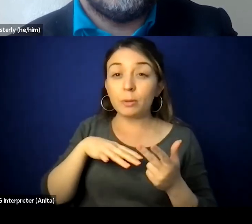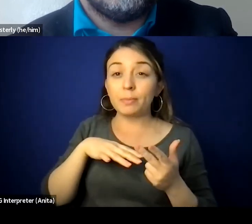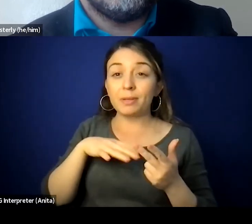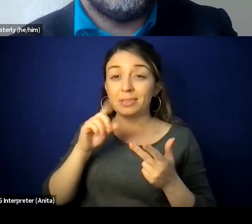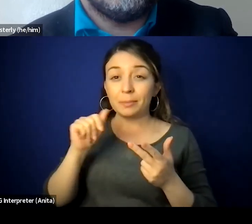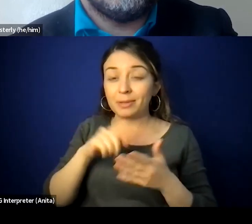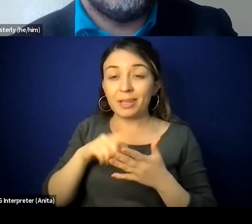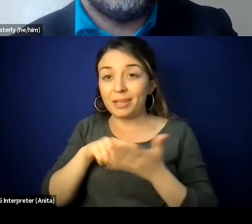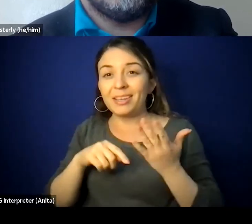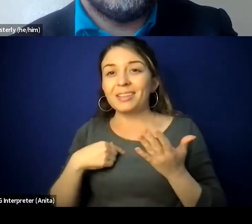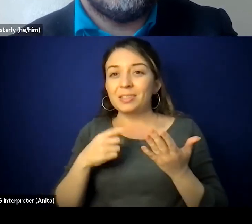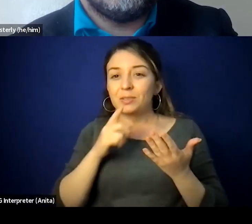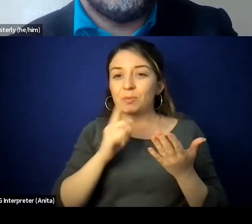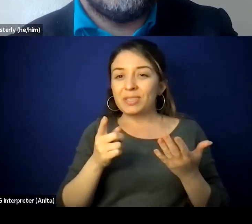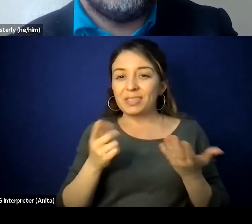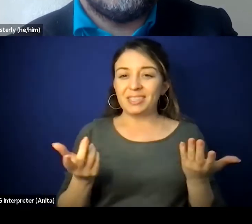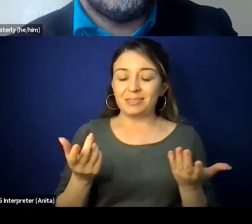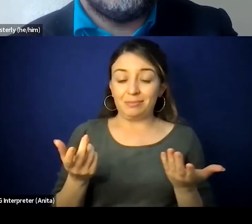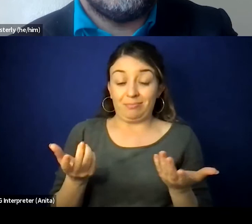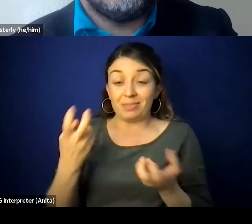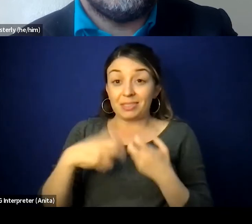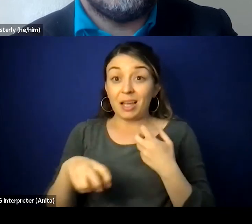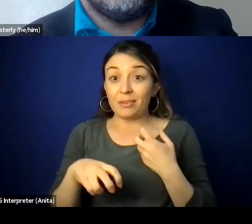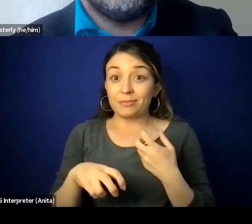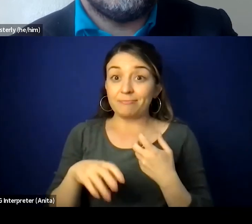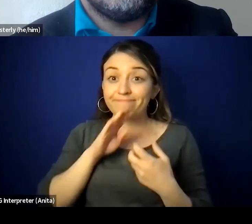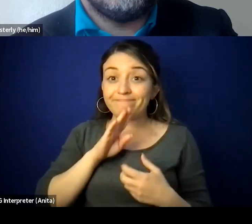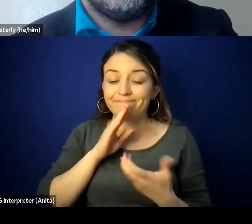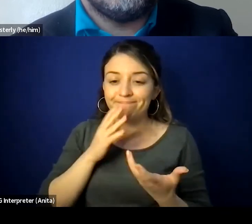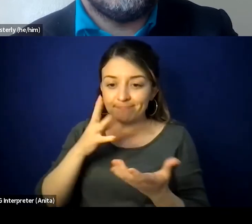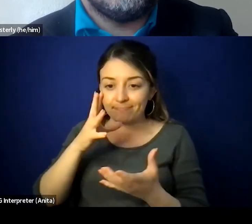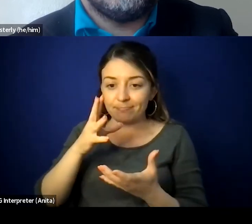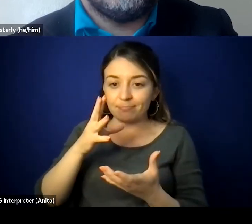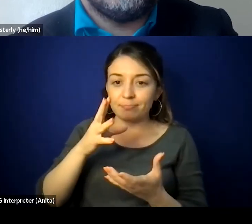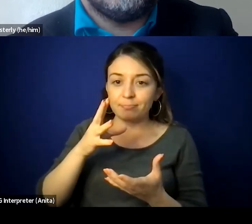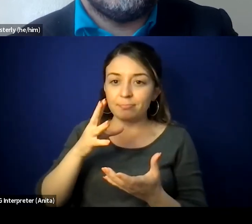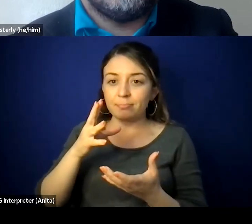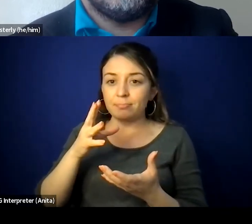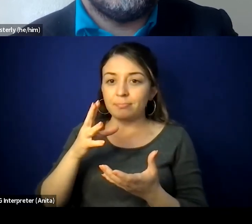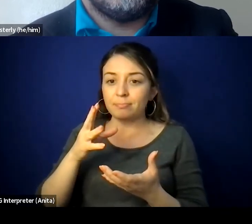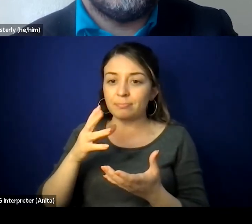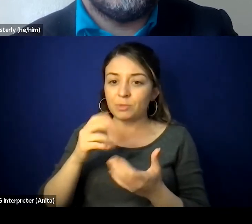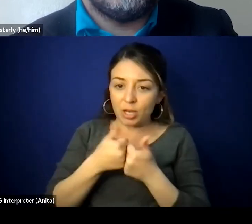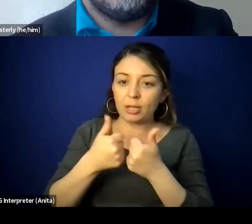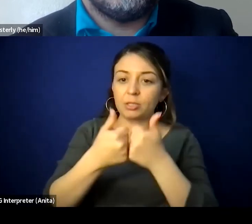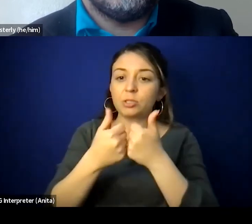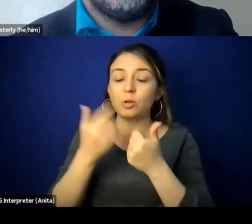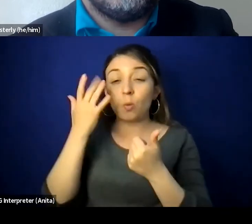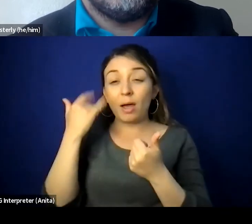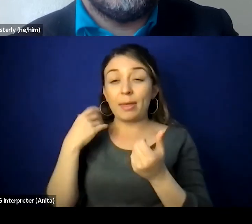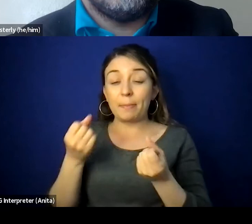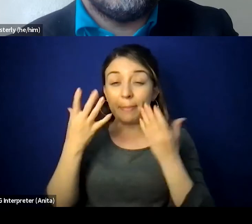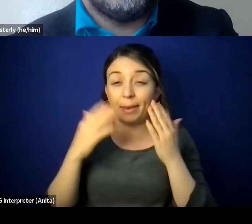somewhat unforgiving of a space, because the layers of power and